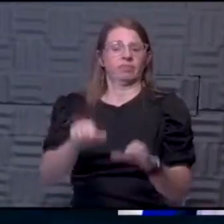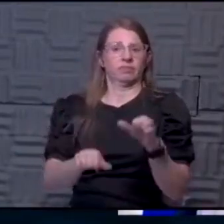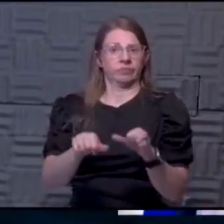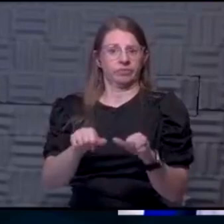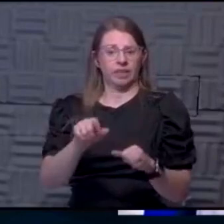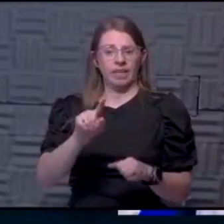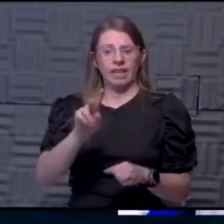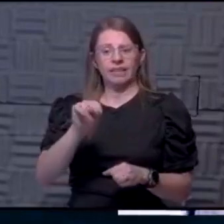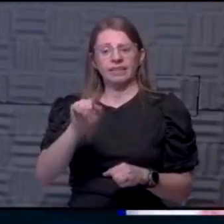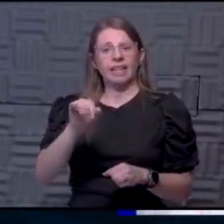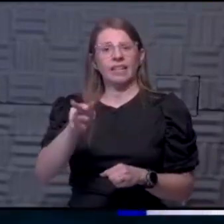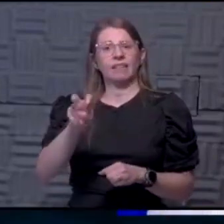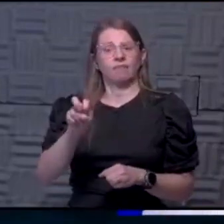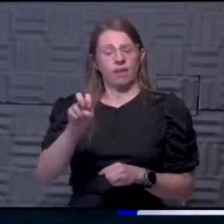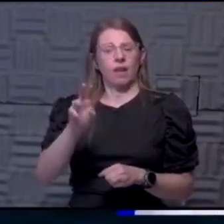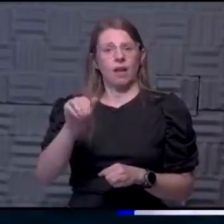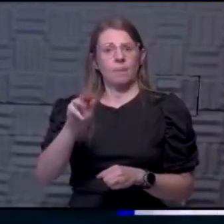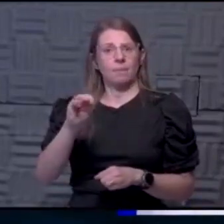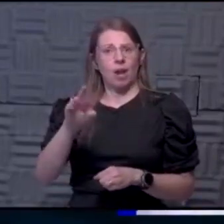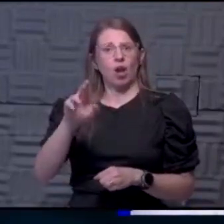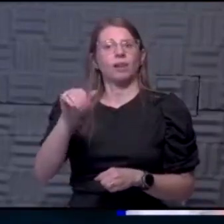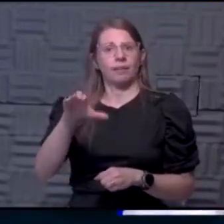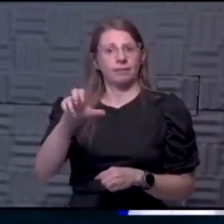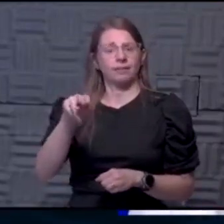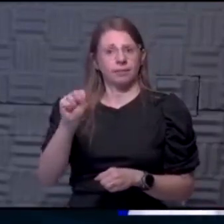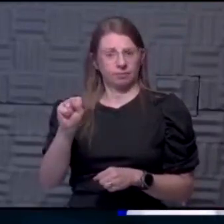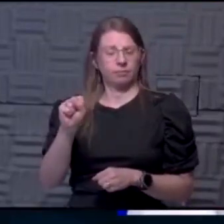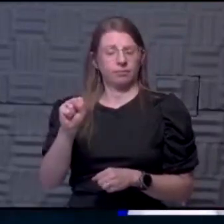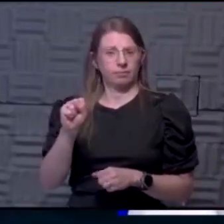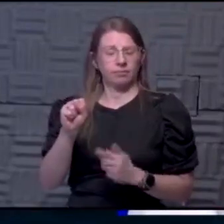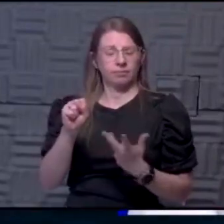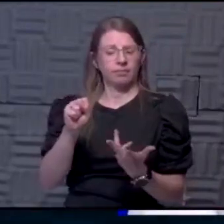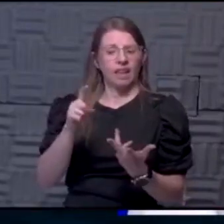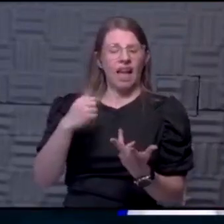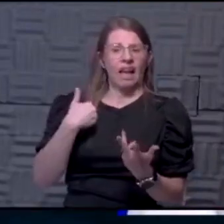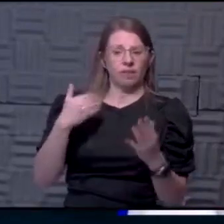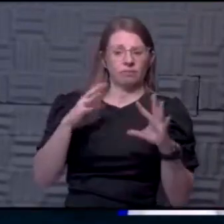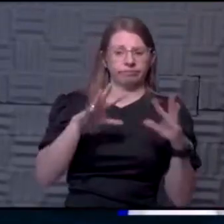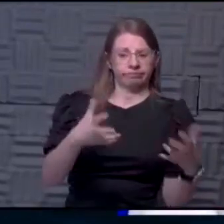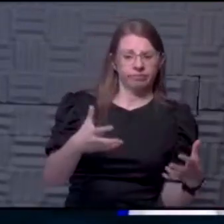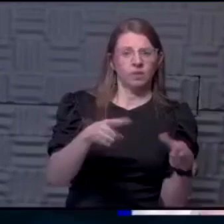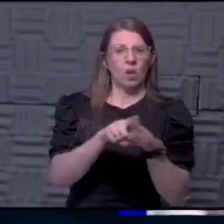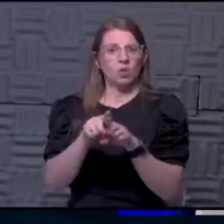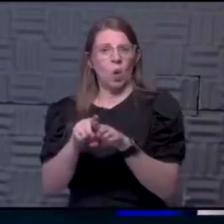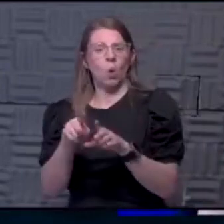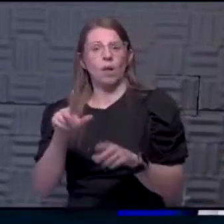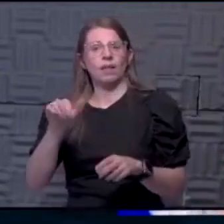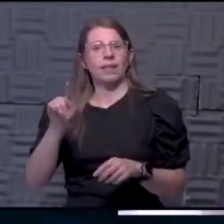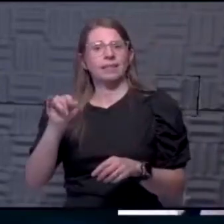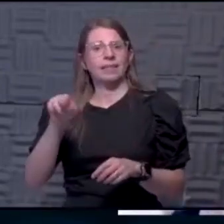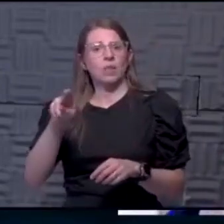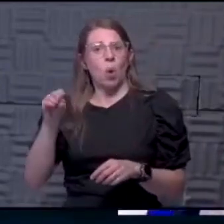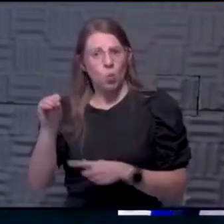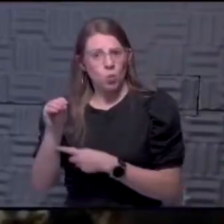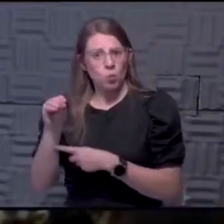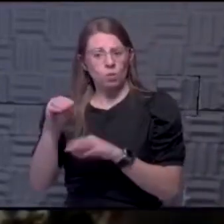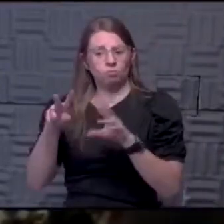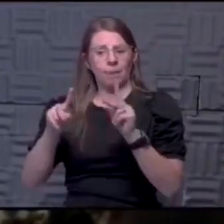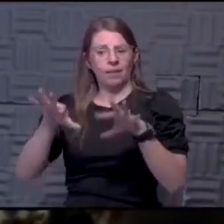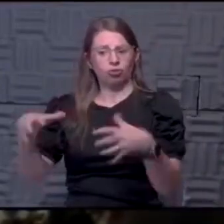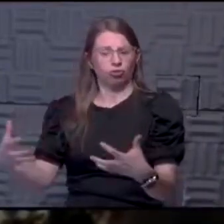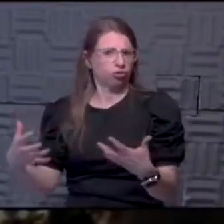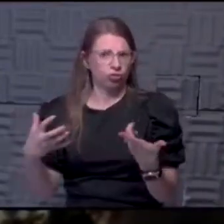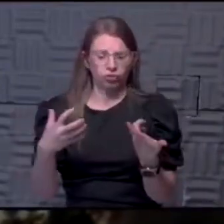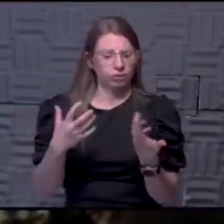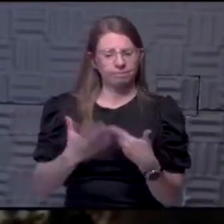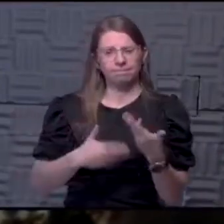Kansas has a Native American population we have to think about, as well as Latino and other populations. So how are we doing on that? You